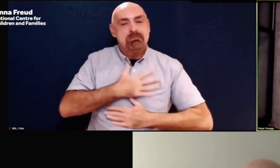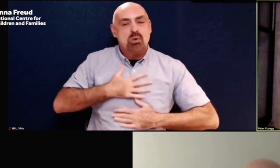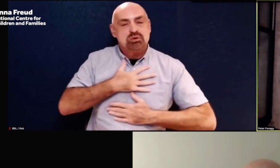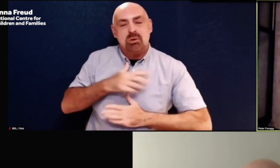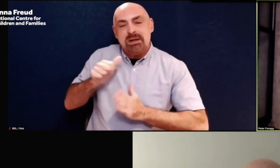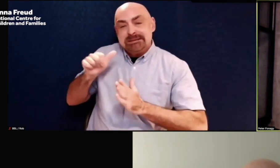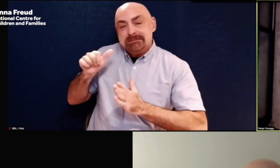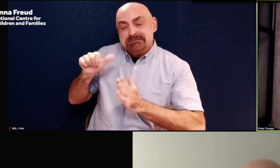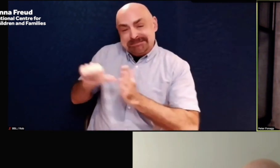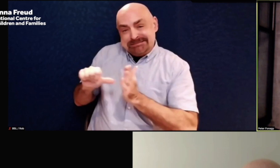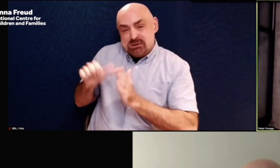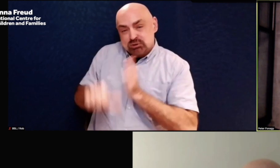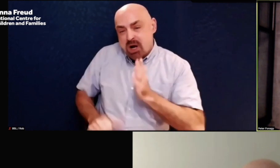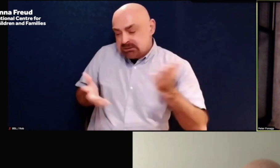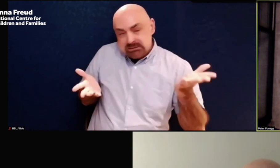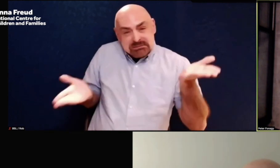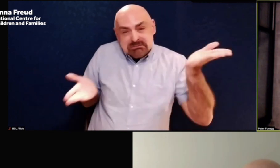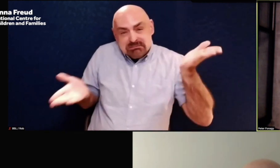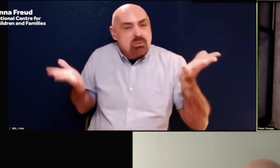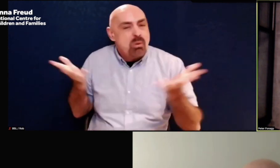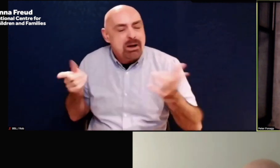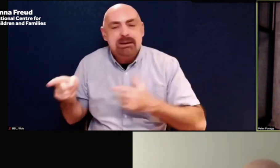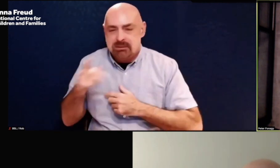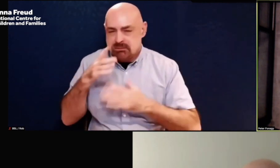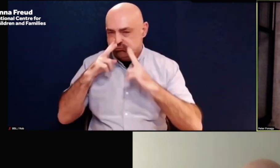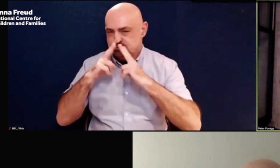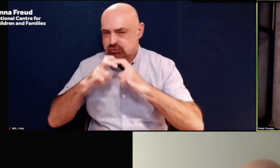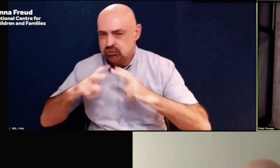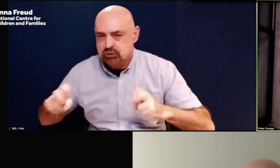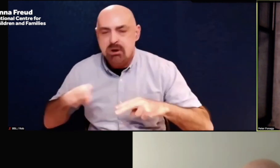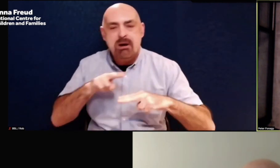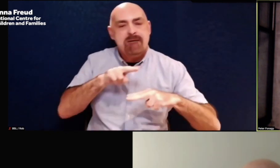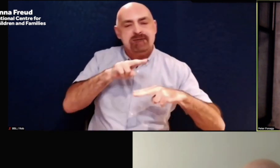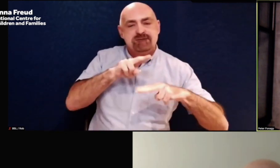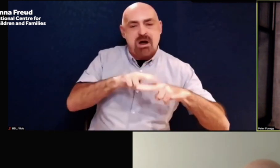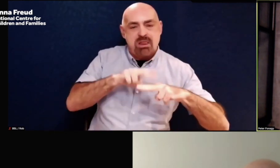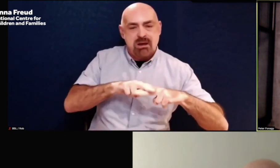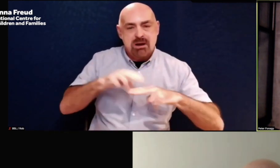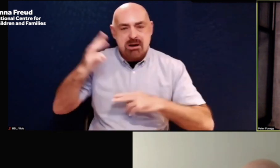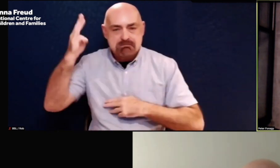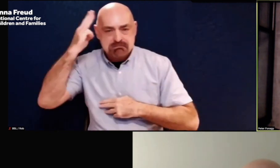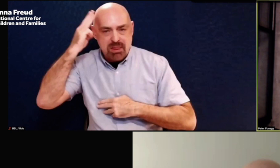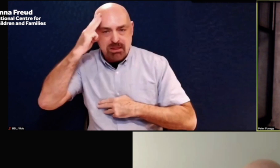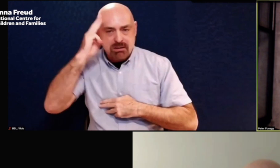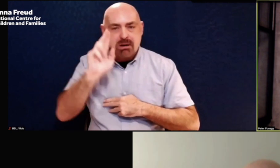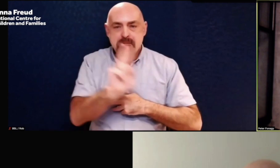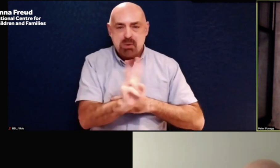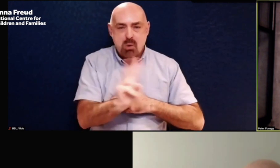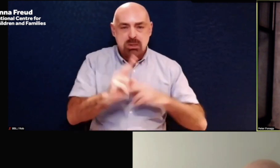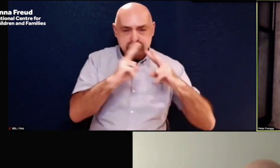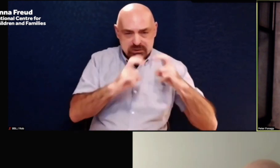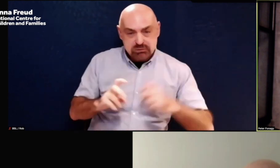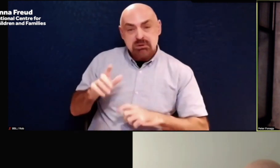difficulties. His work has explored the role of fathers as well as mothers, their role in